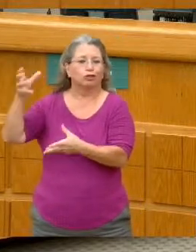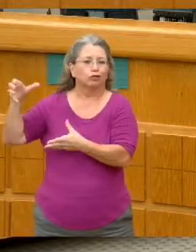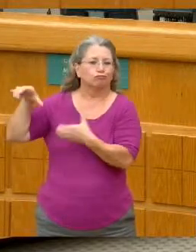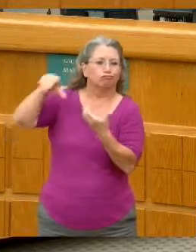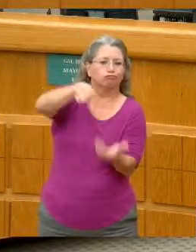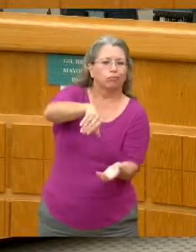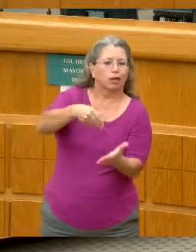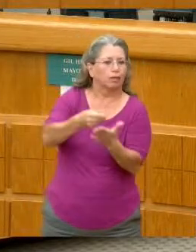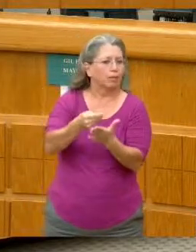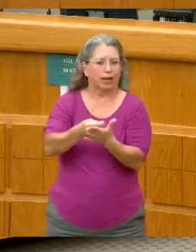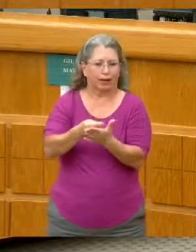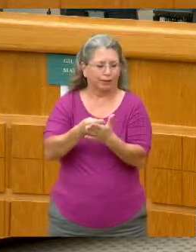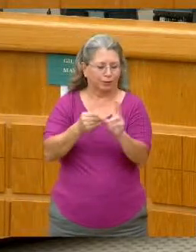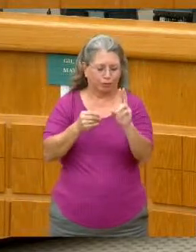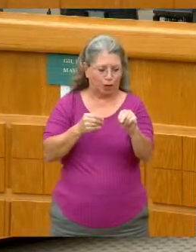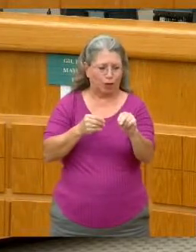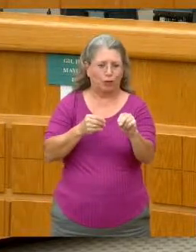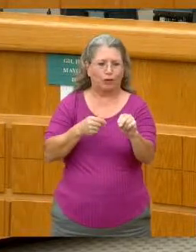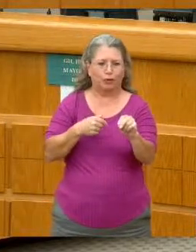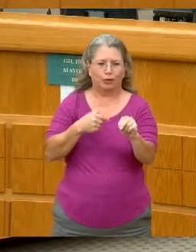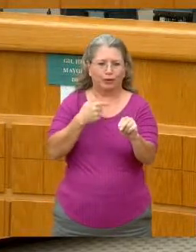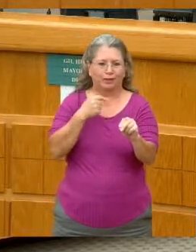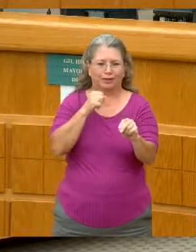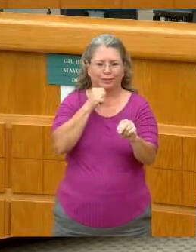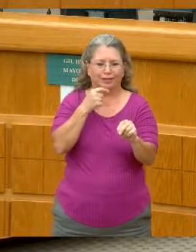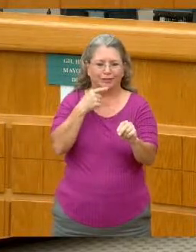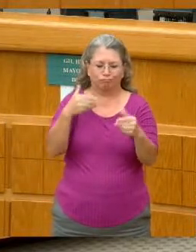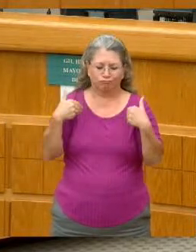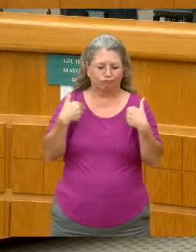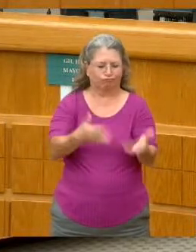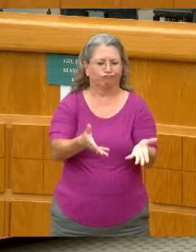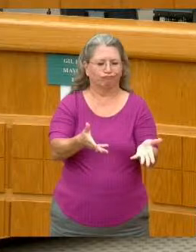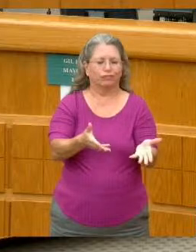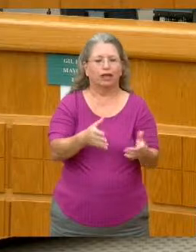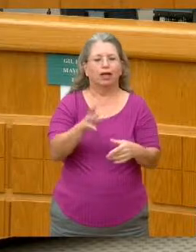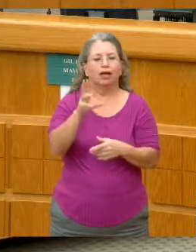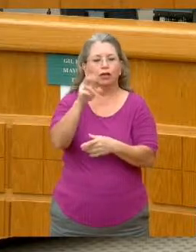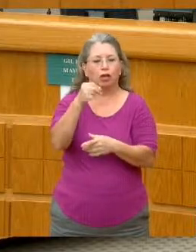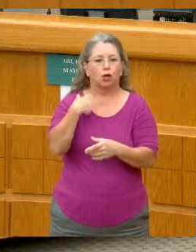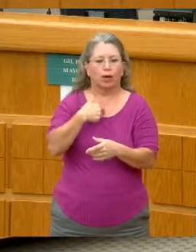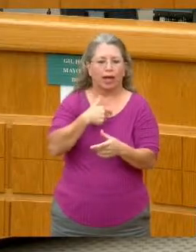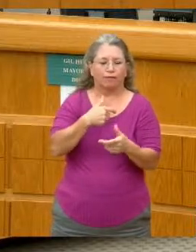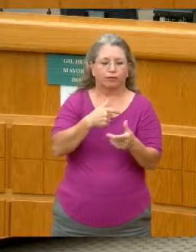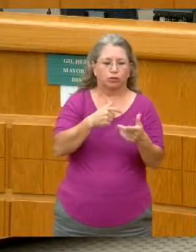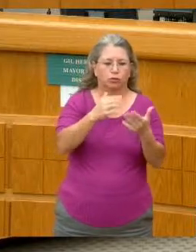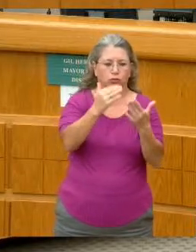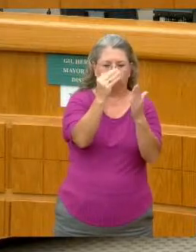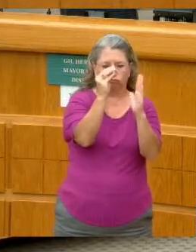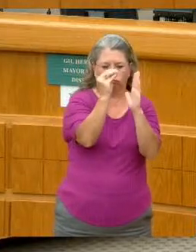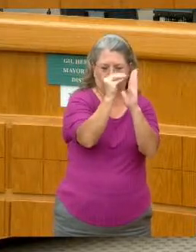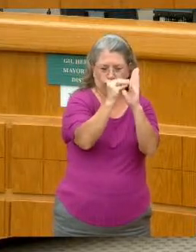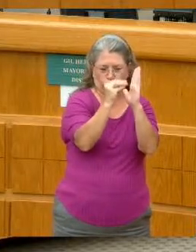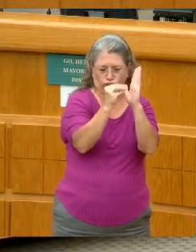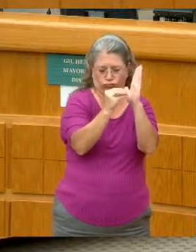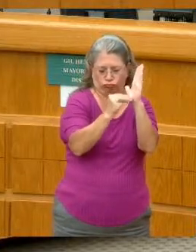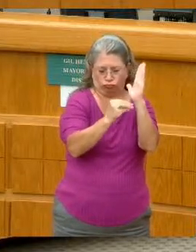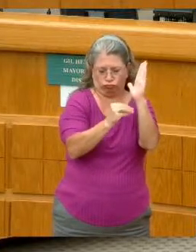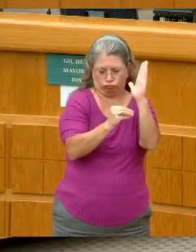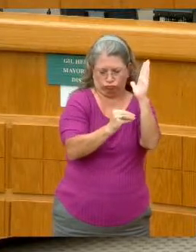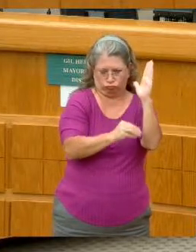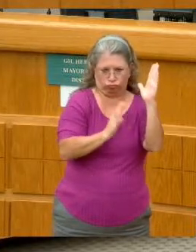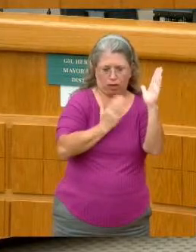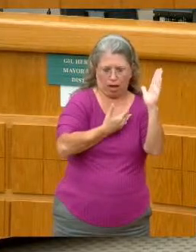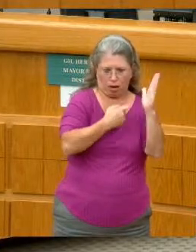money and say, here, boys, go spend it. You have to submit for reimbursement, and you have to document your expenses. And